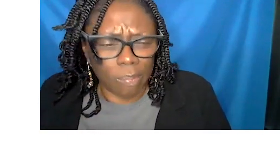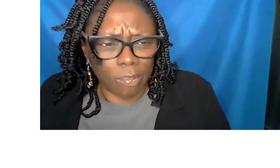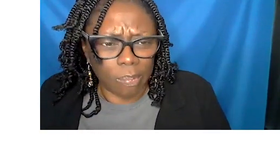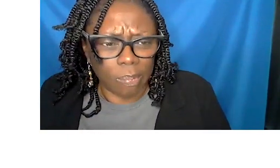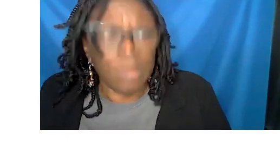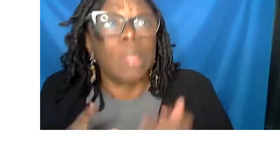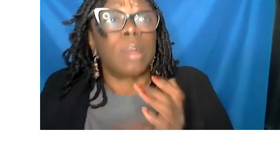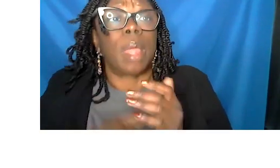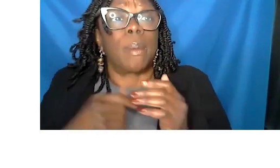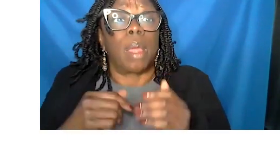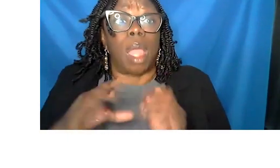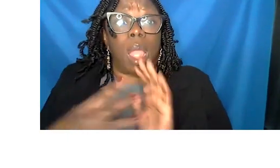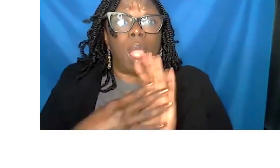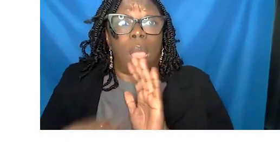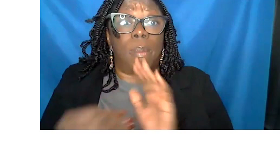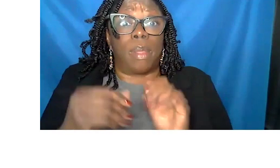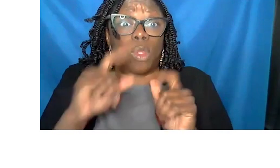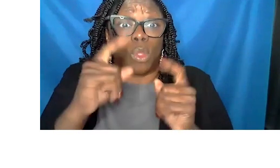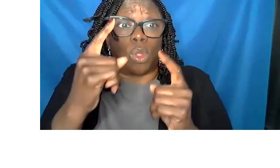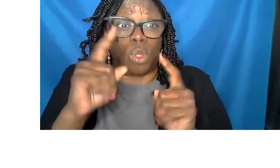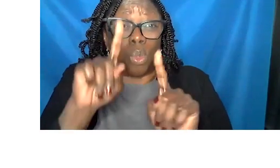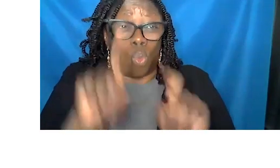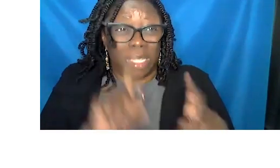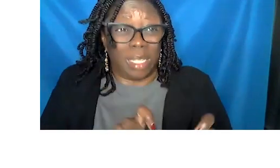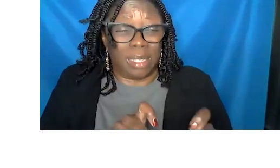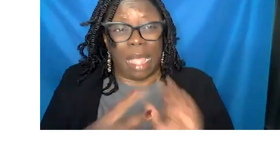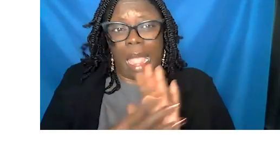quizzes in, and Bard will give them.